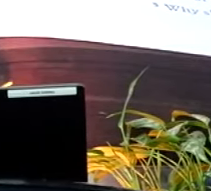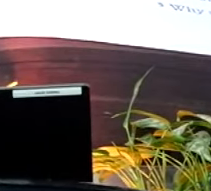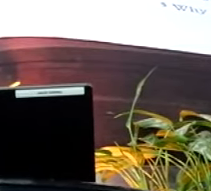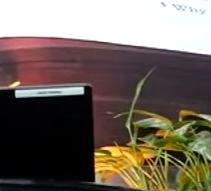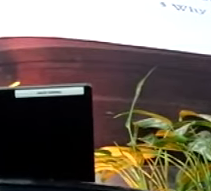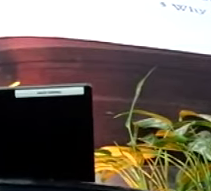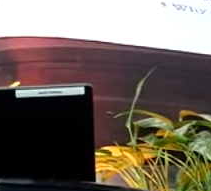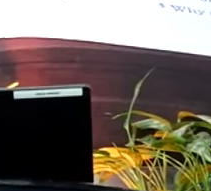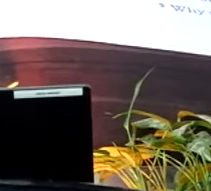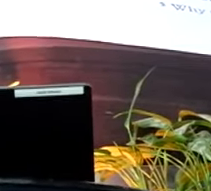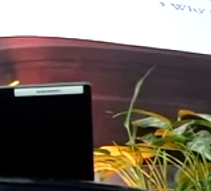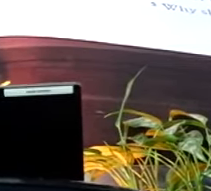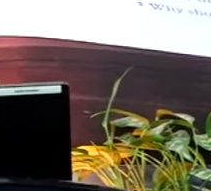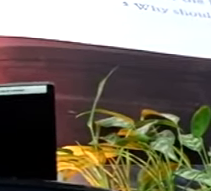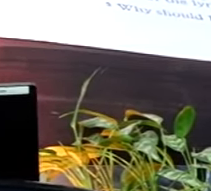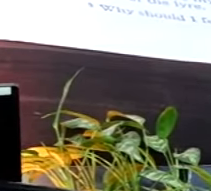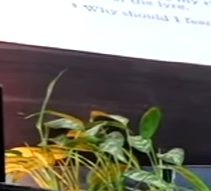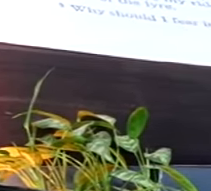that.